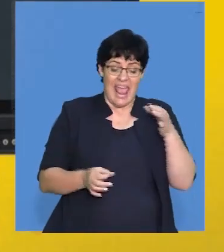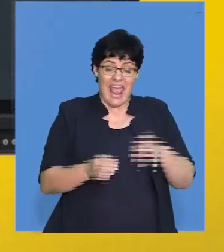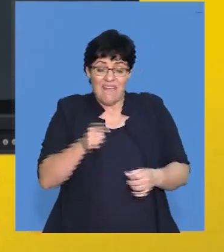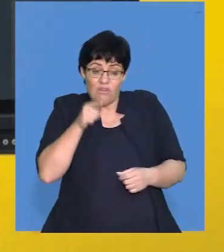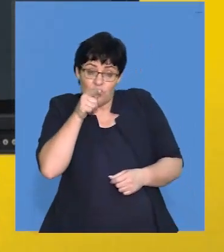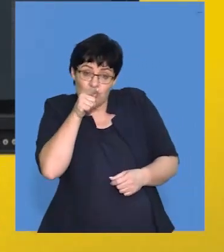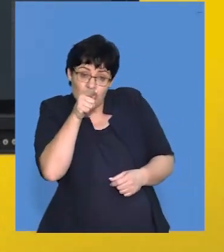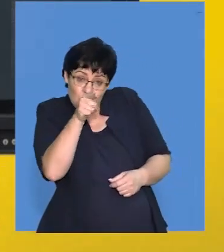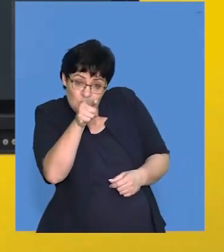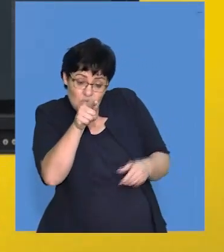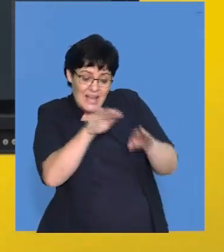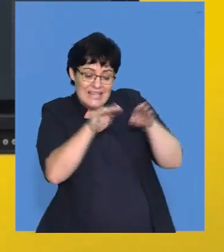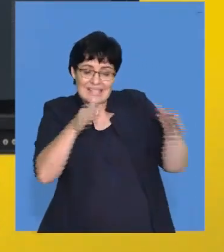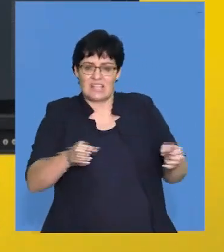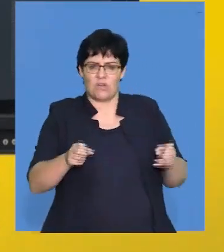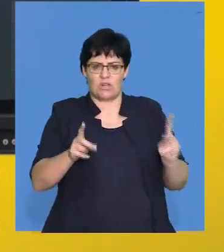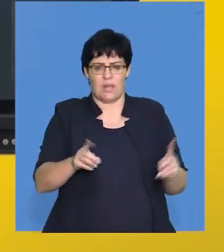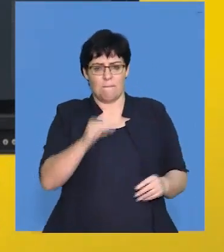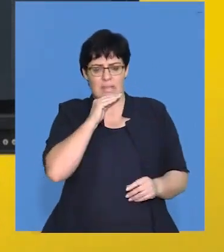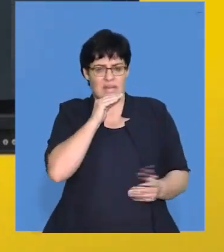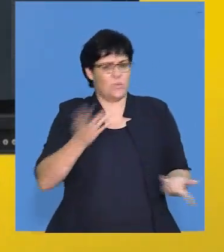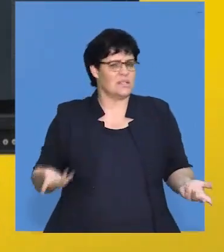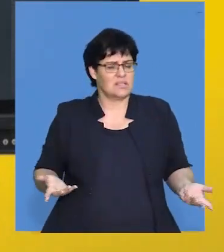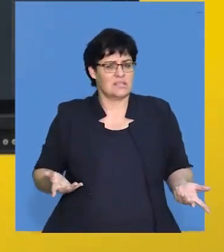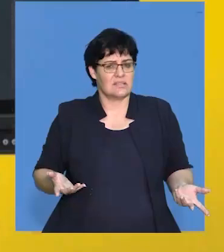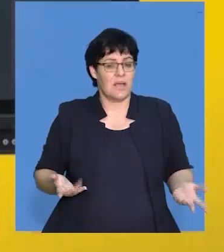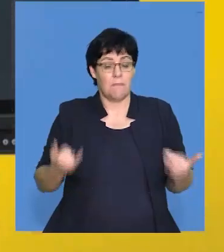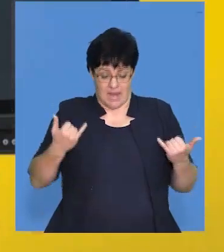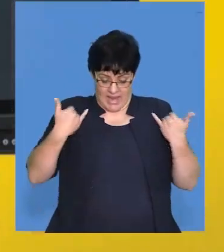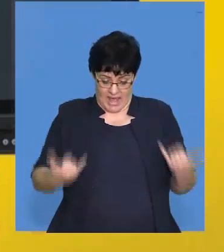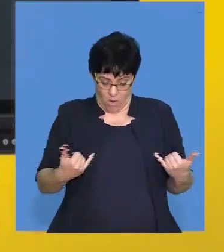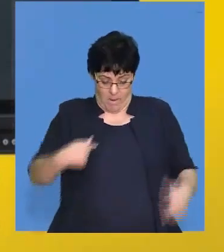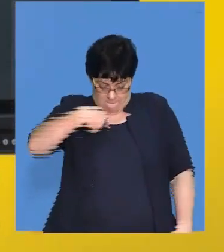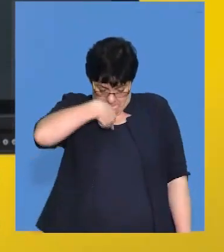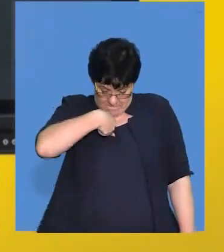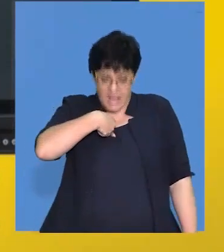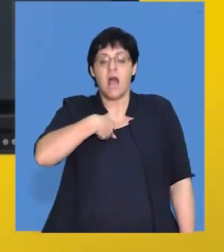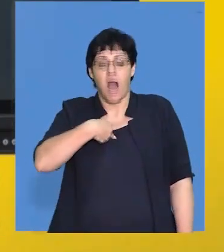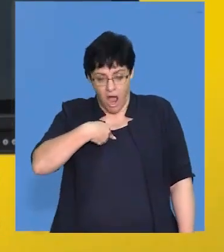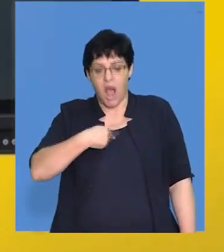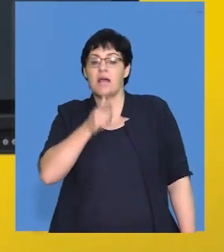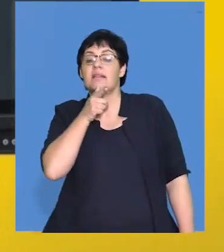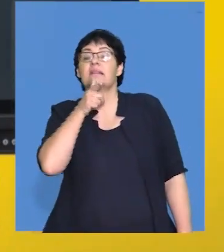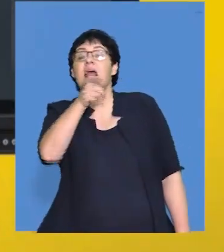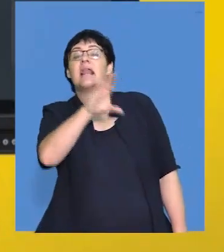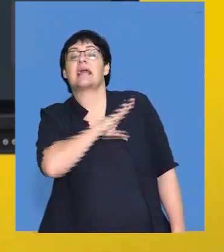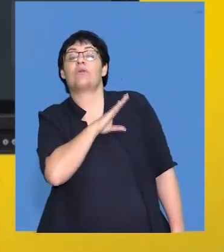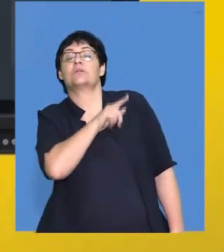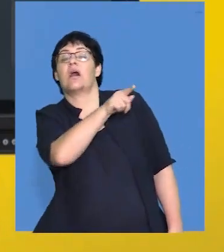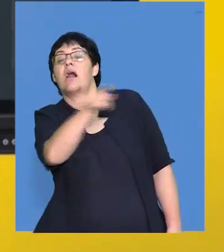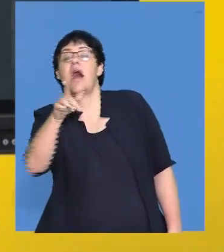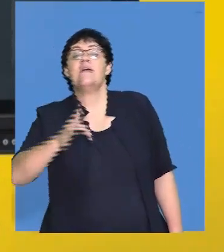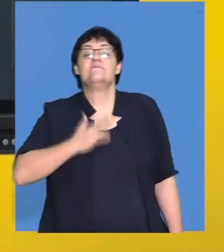you were the stage director, what does this mean? It means that now you are the one who's going to give your